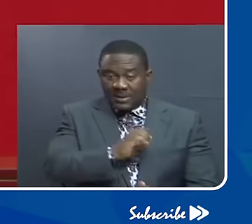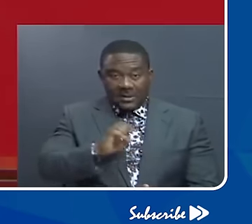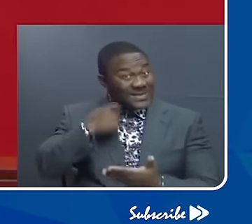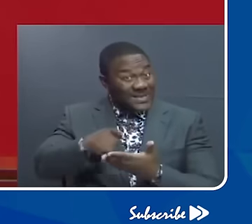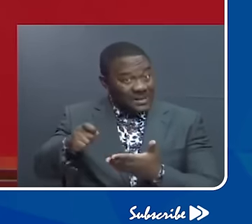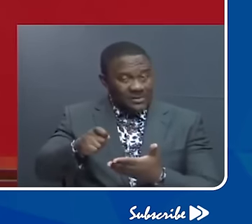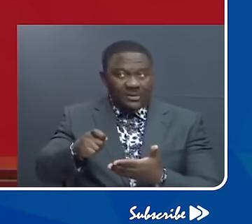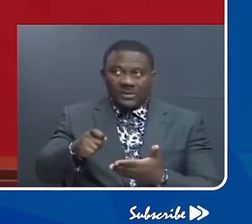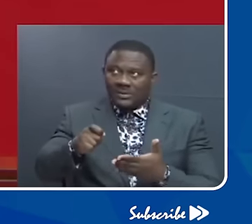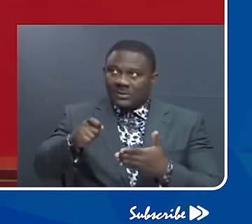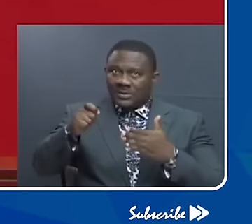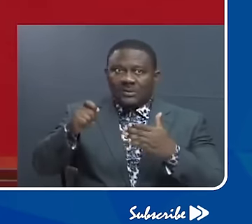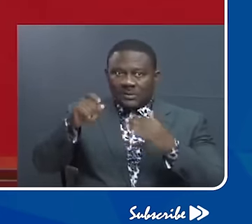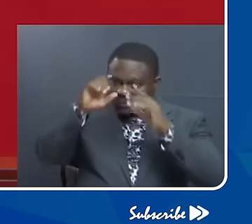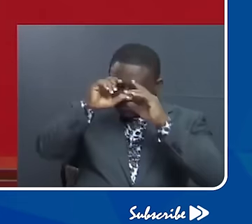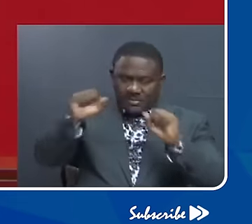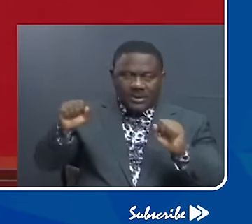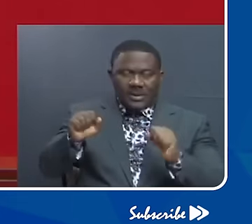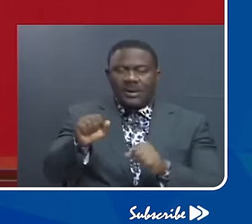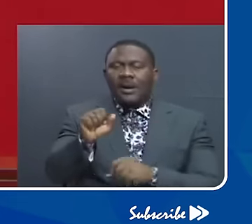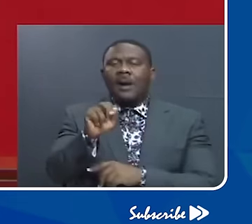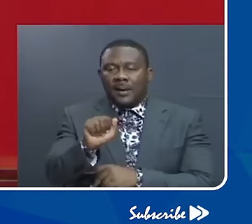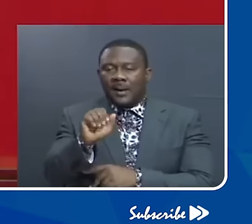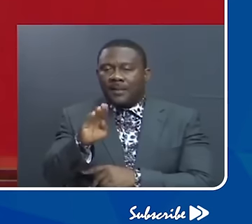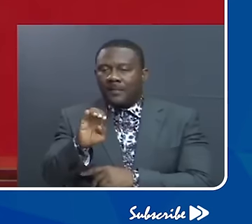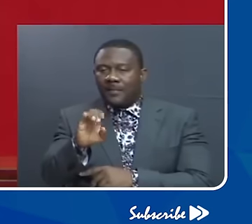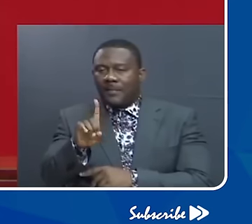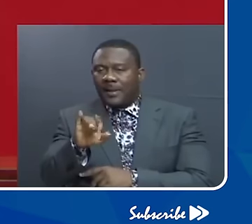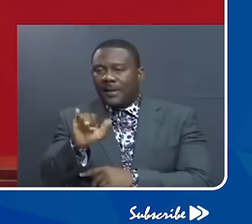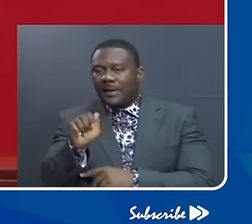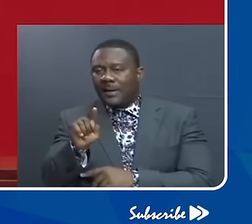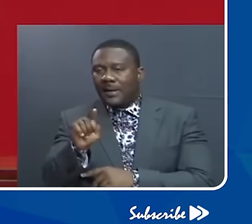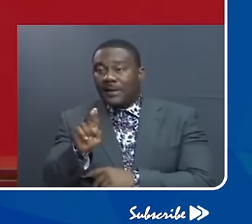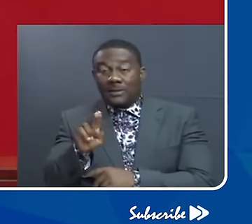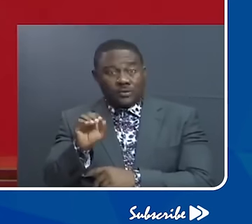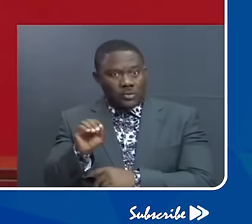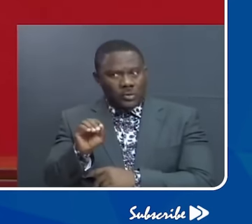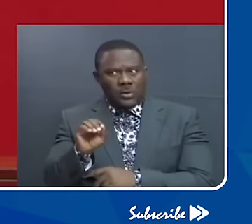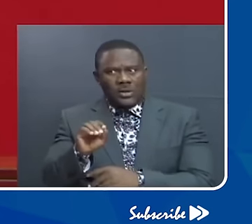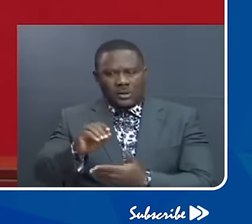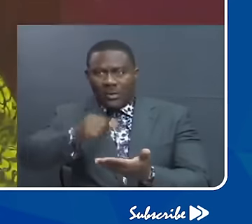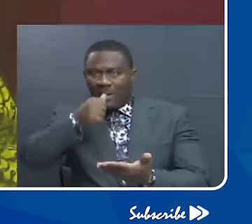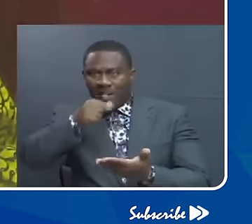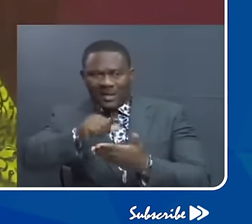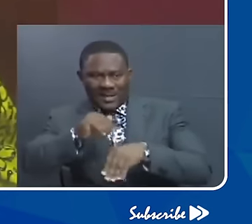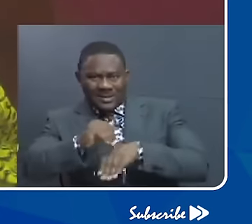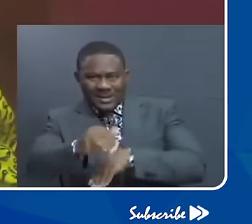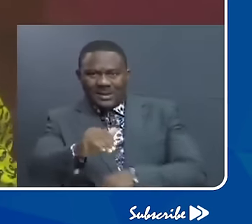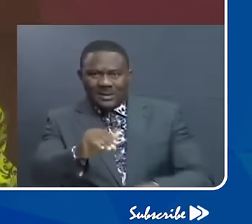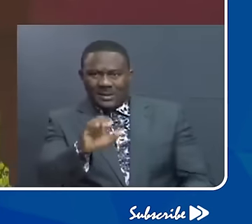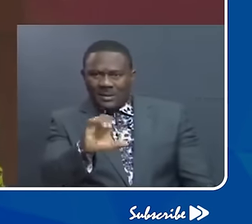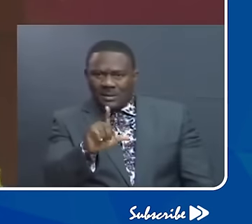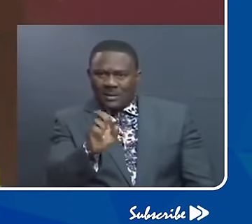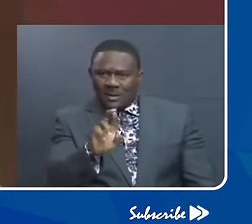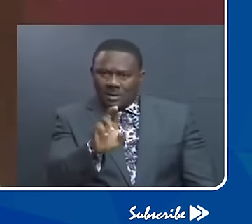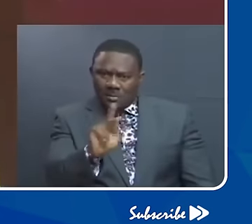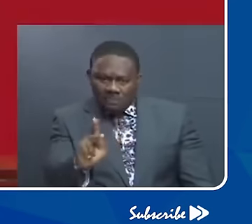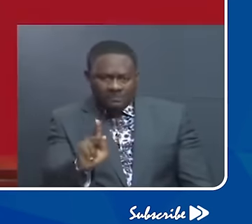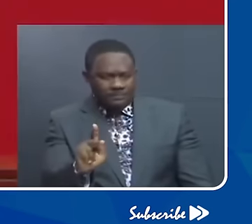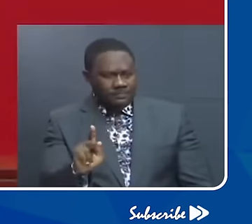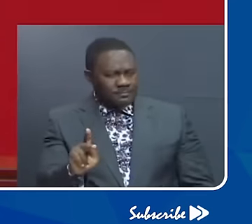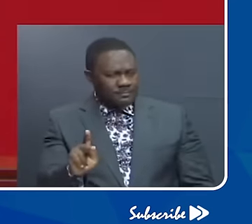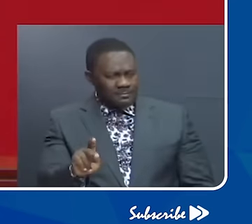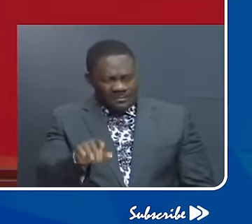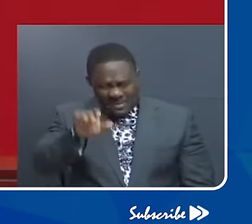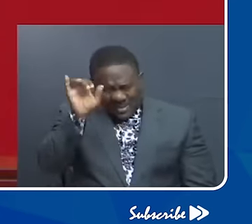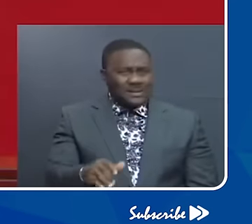President, Nana Asante Bediotu, addressed to the Clerk to Parliament, which letter is clearly, in